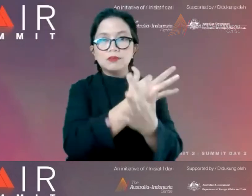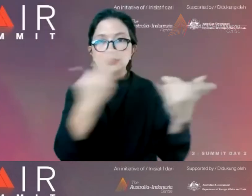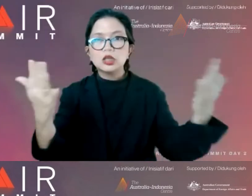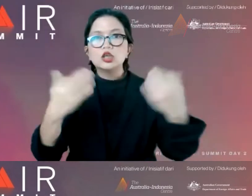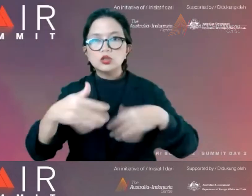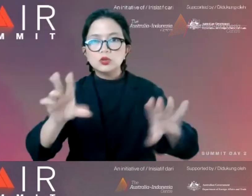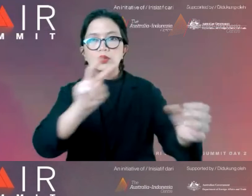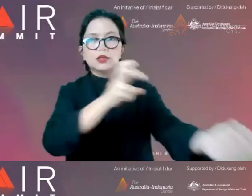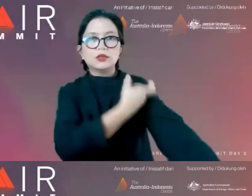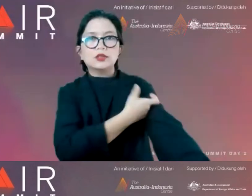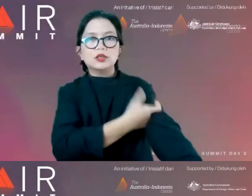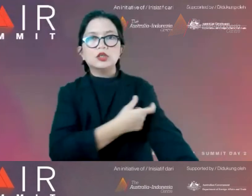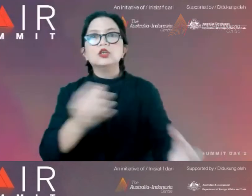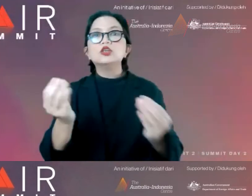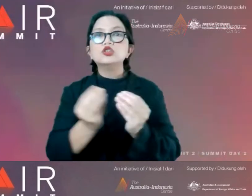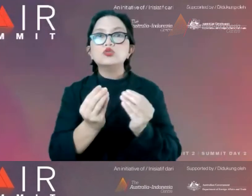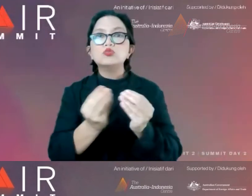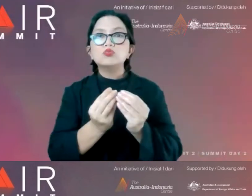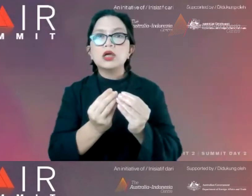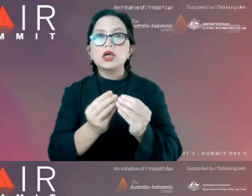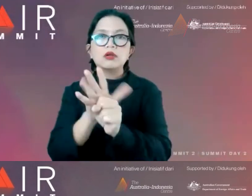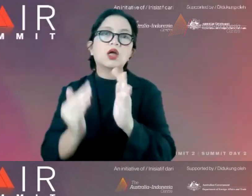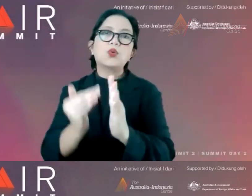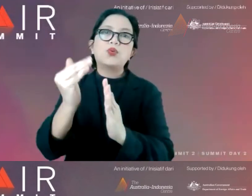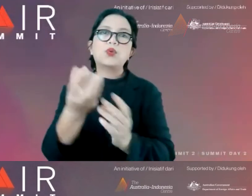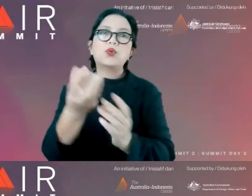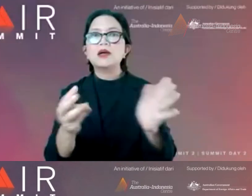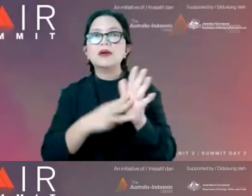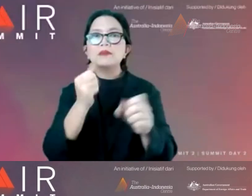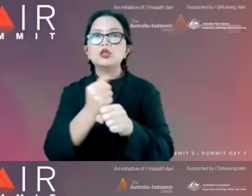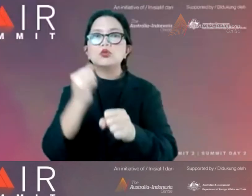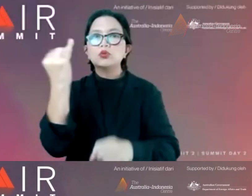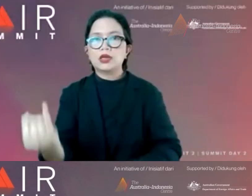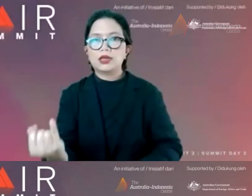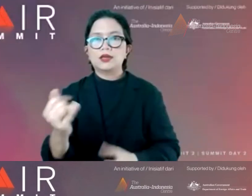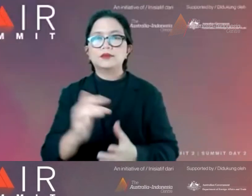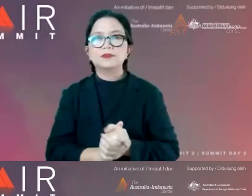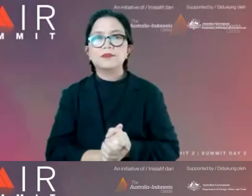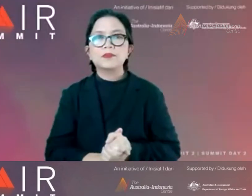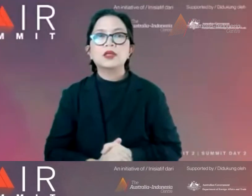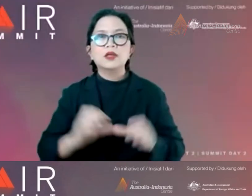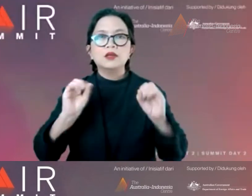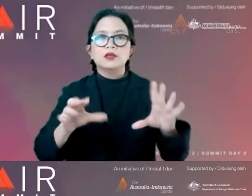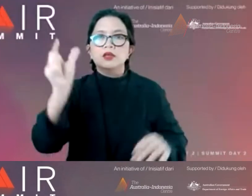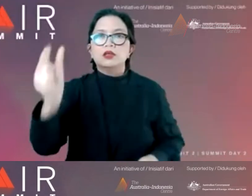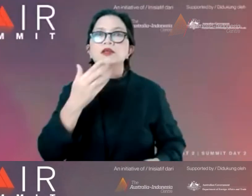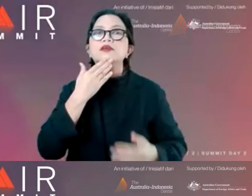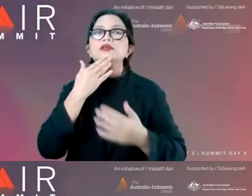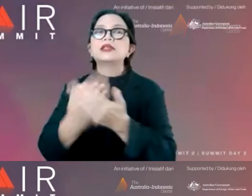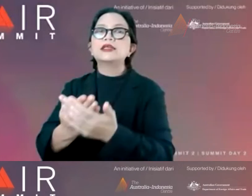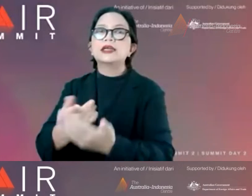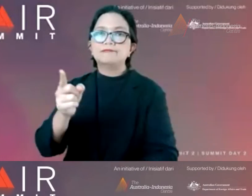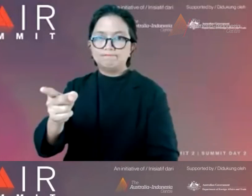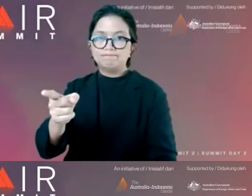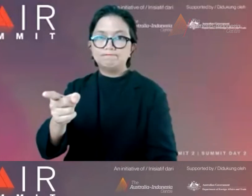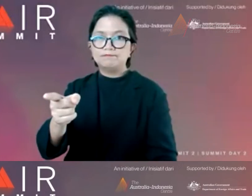increasing in the last few weeks. So many people asking again whether the initial message